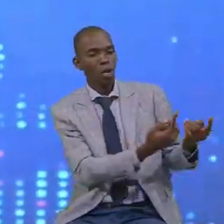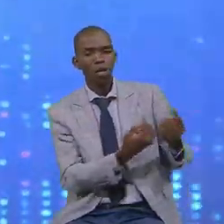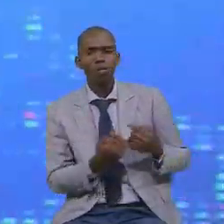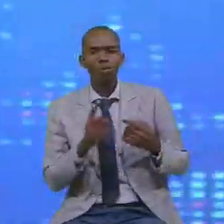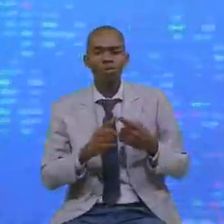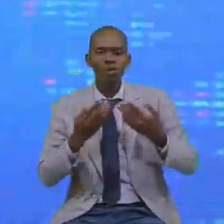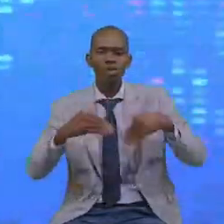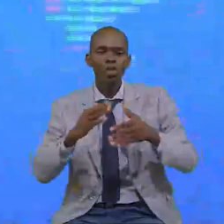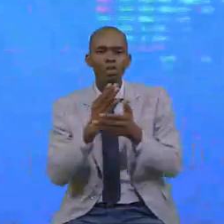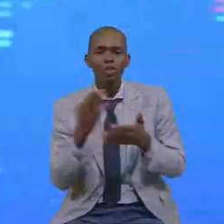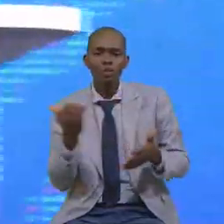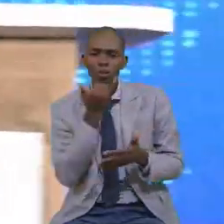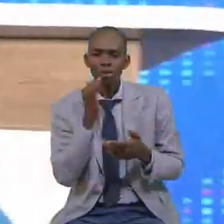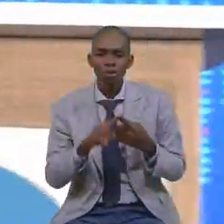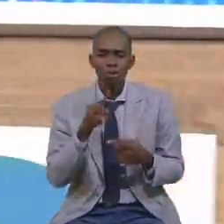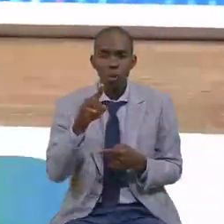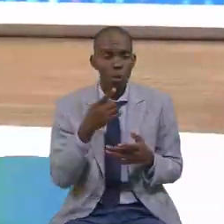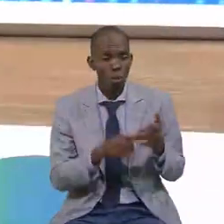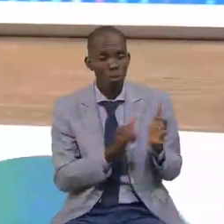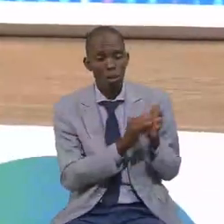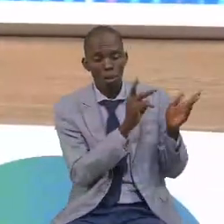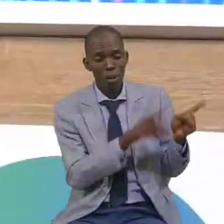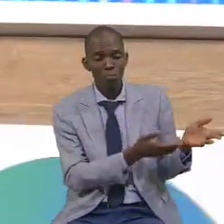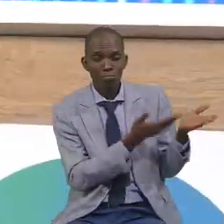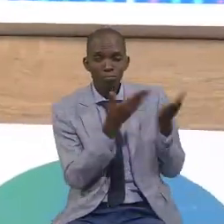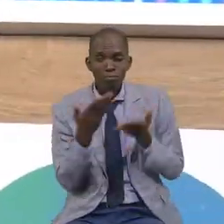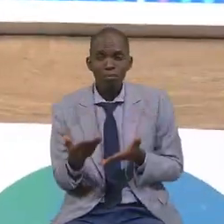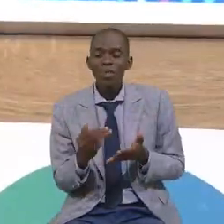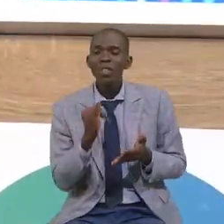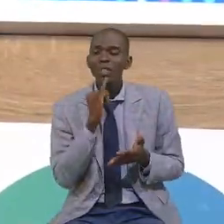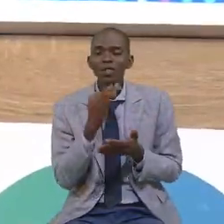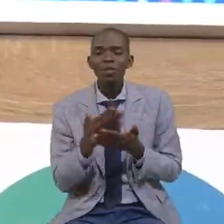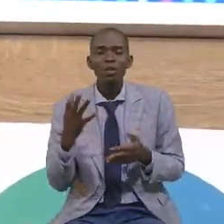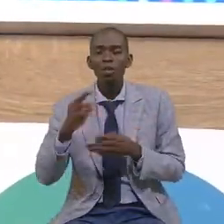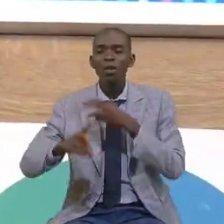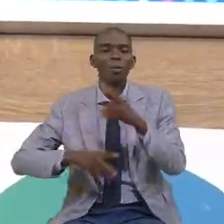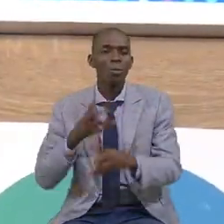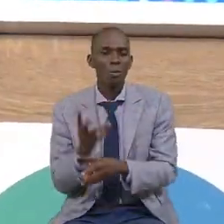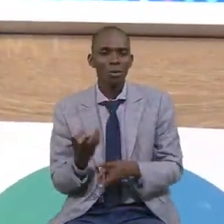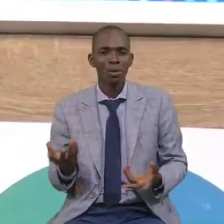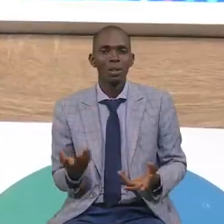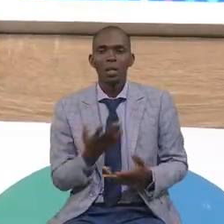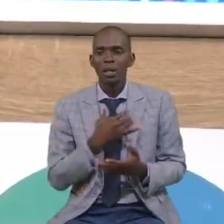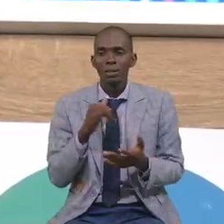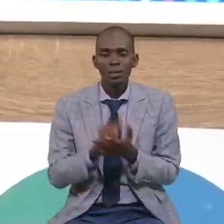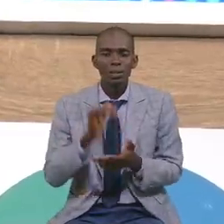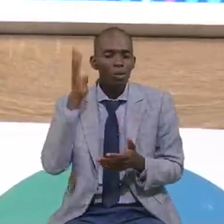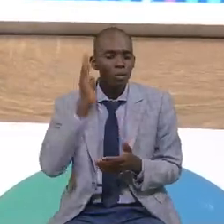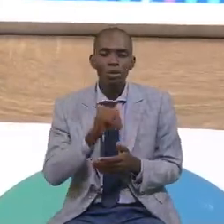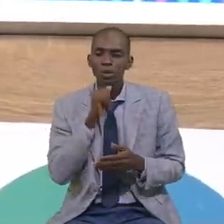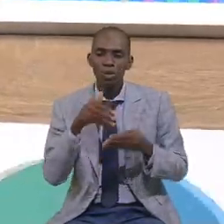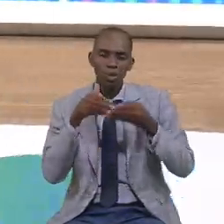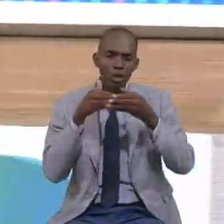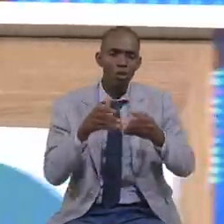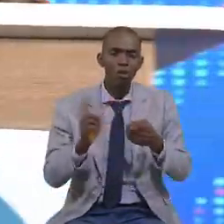something to you. And what he's selling is something of the world. And that will not get you to where you ought to